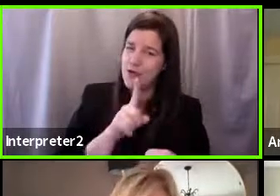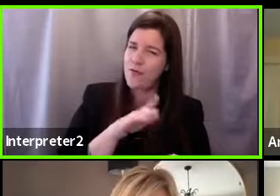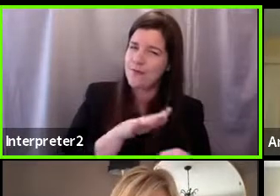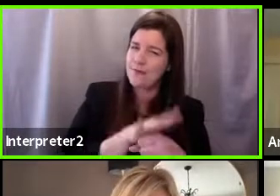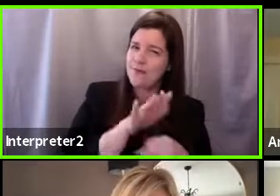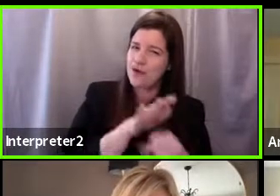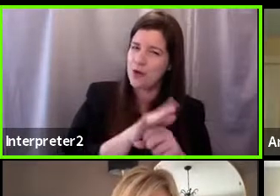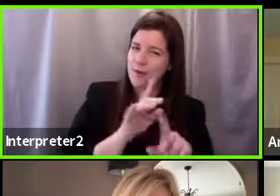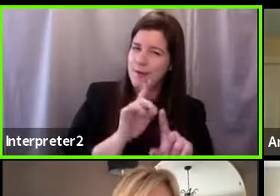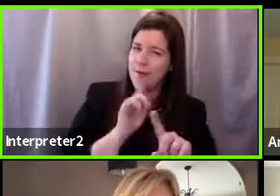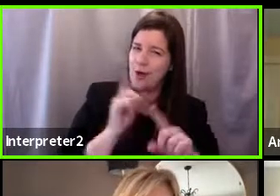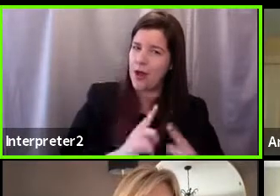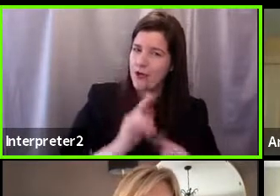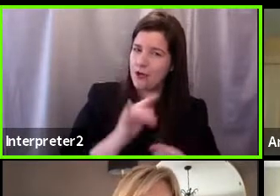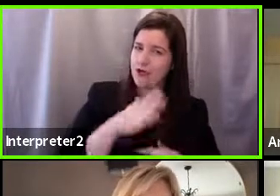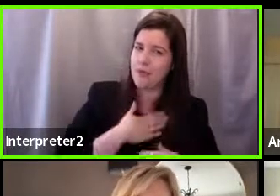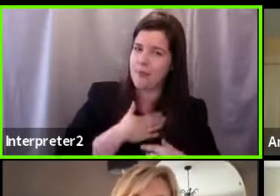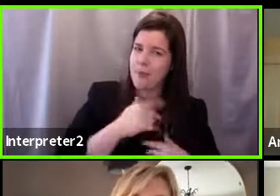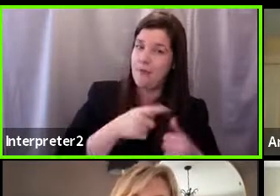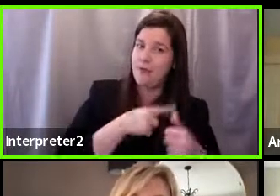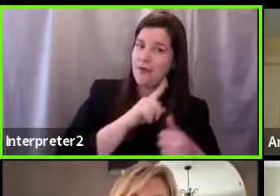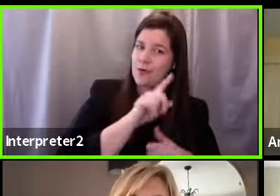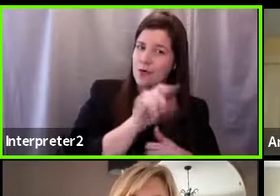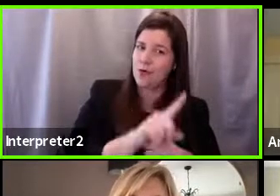Mr. Tilburg, if he's still here.